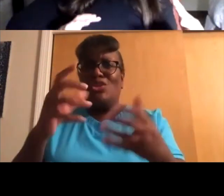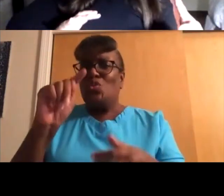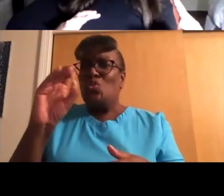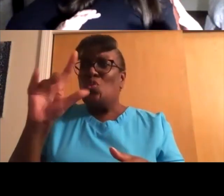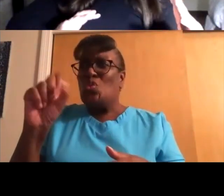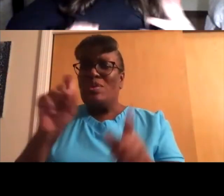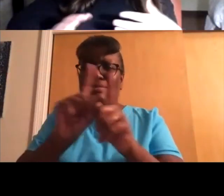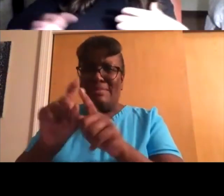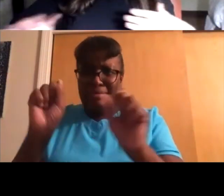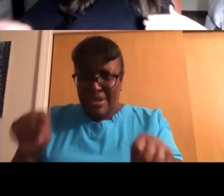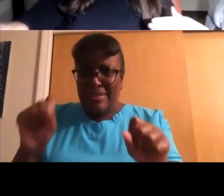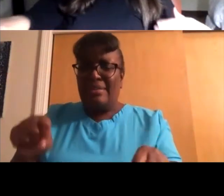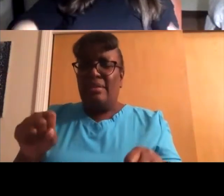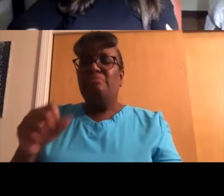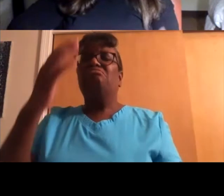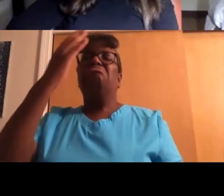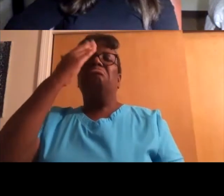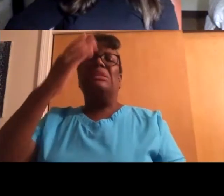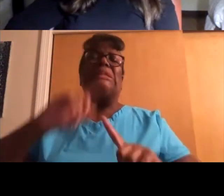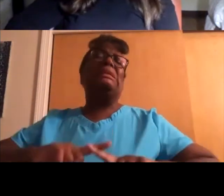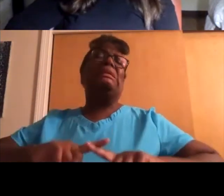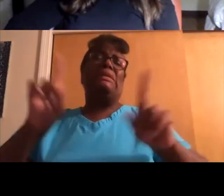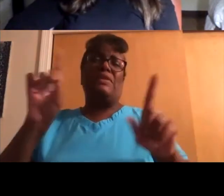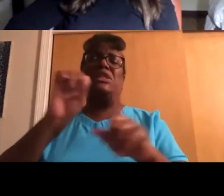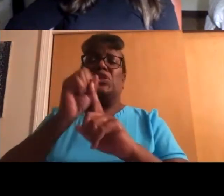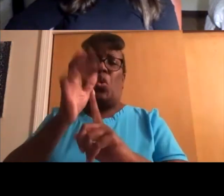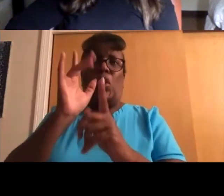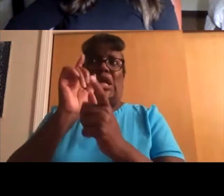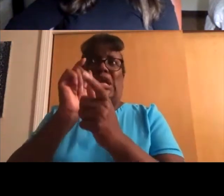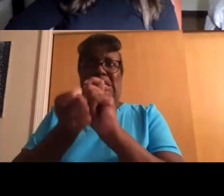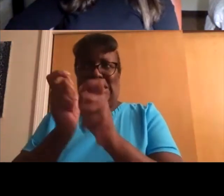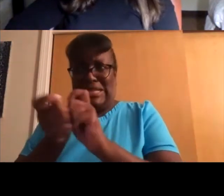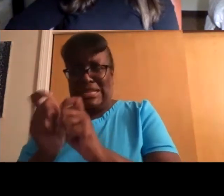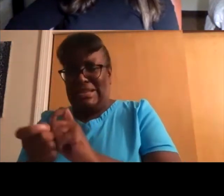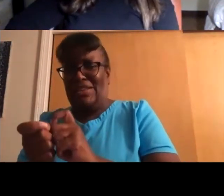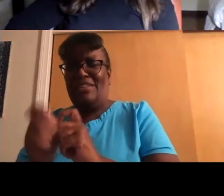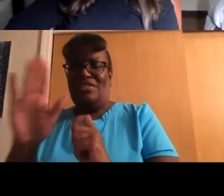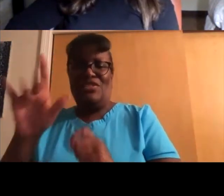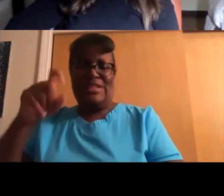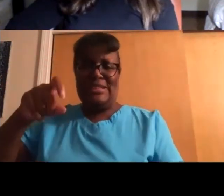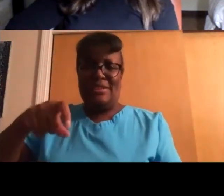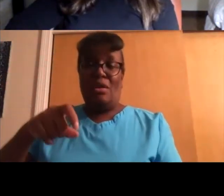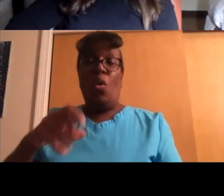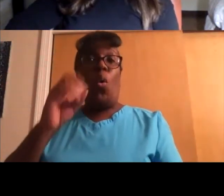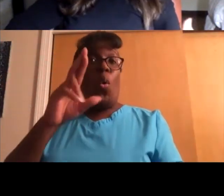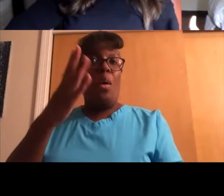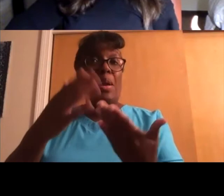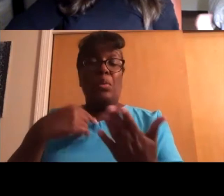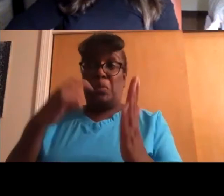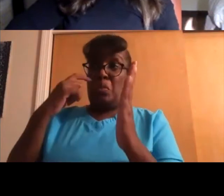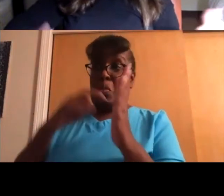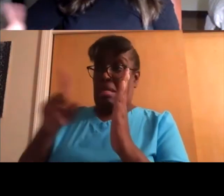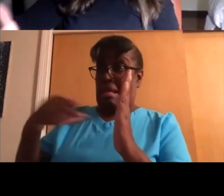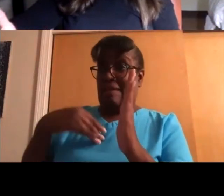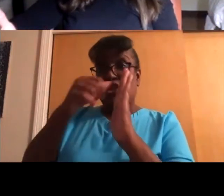know that different situations are going to change those things. We may see that they have a surgery that may help